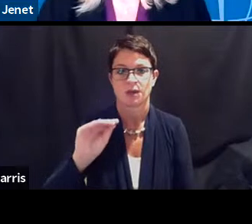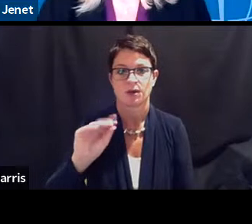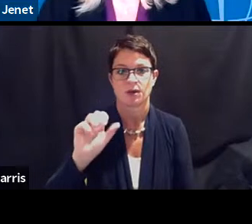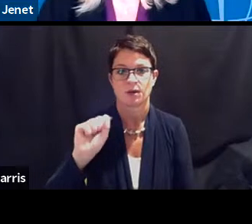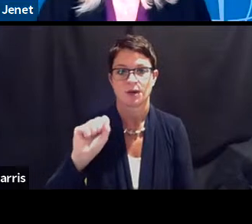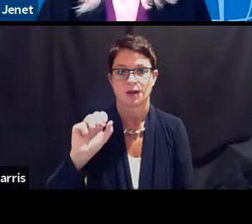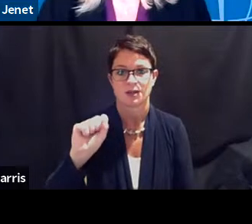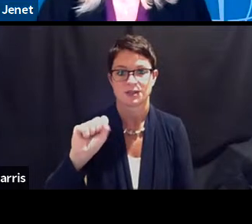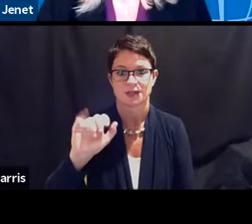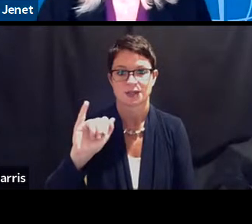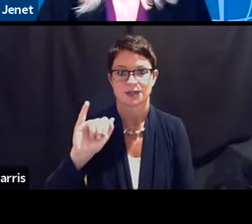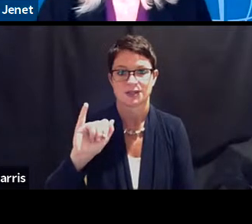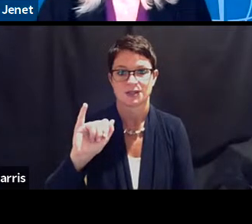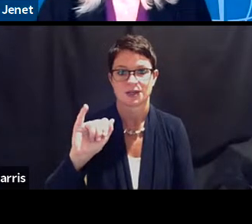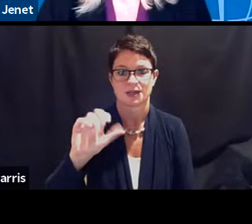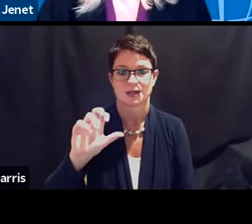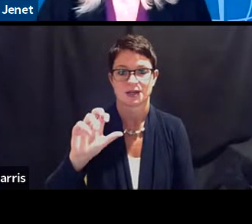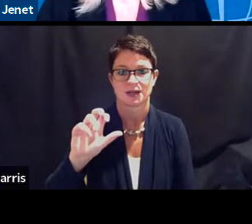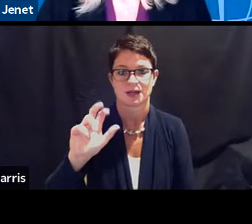Christopher, Bosick,